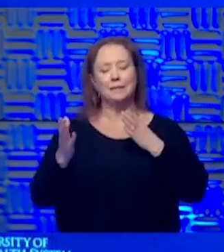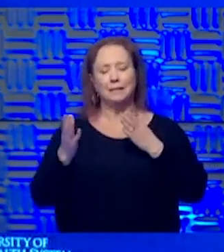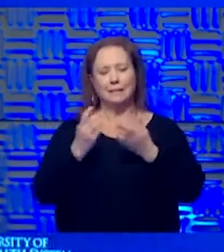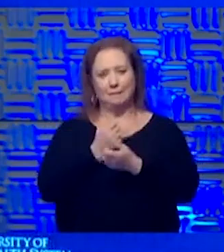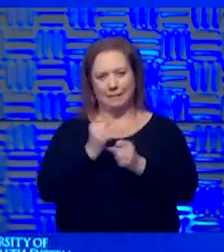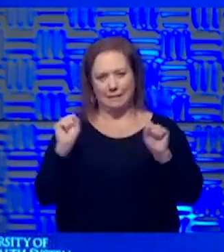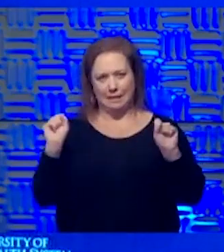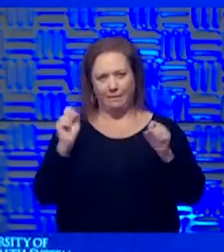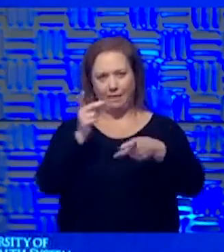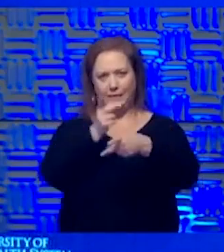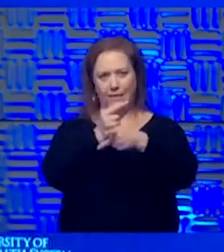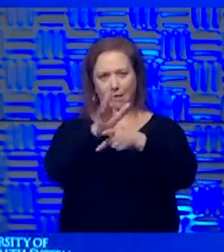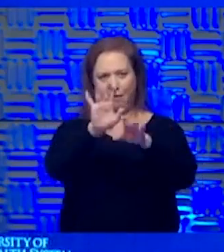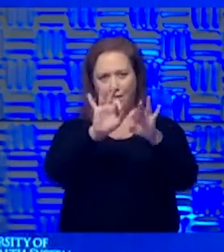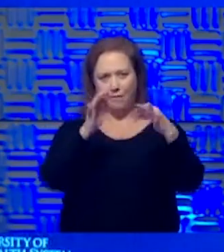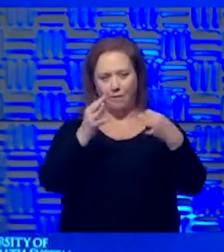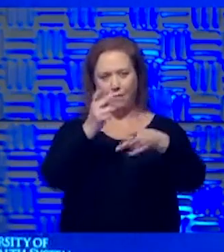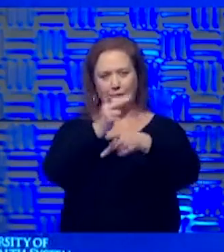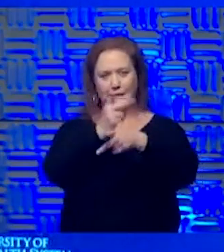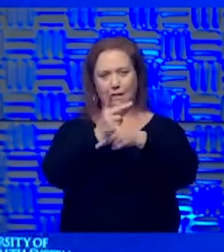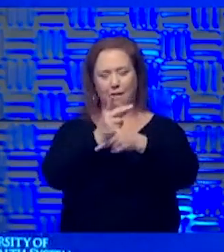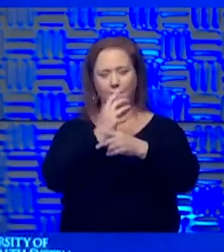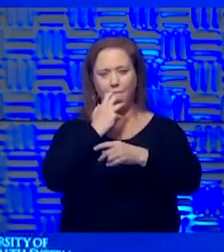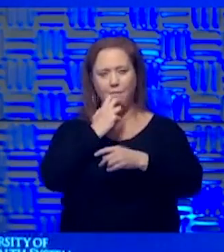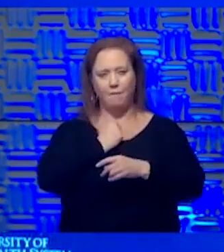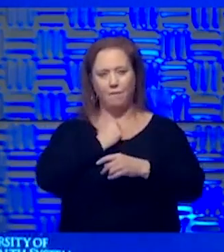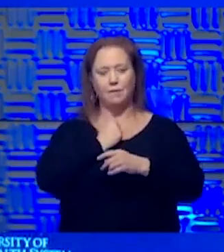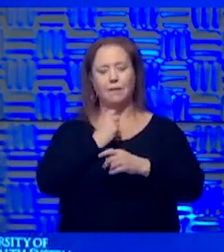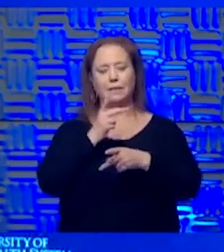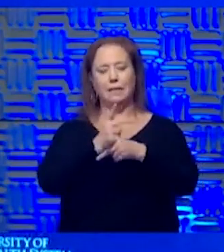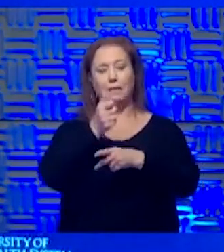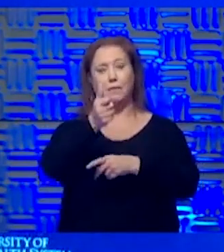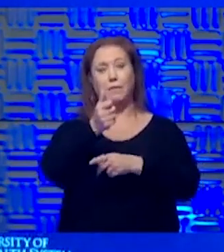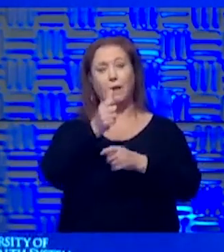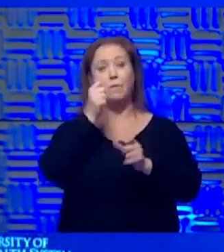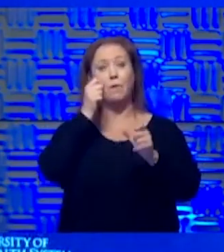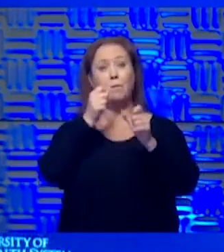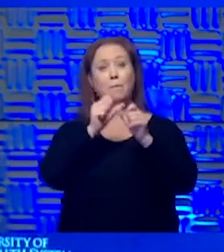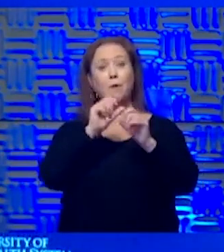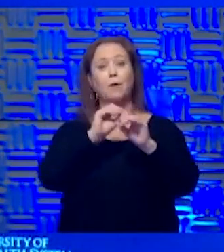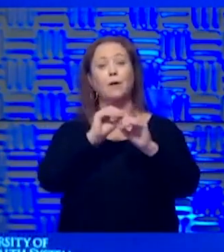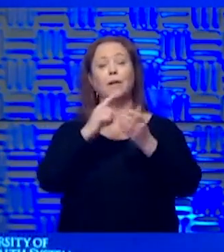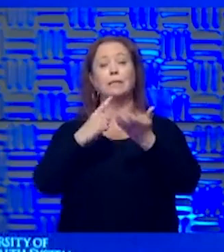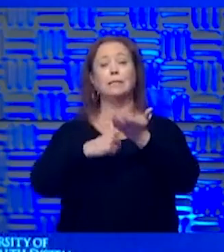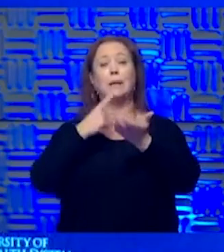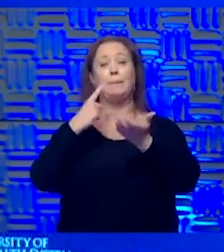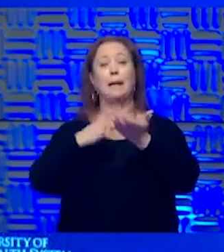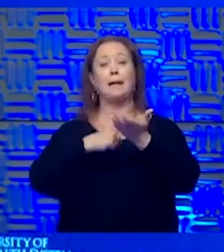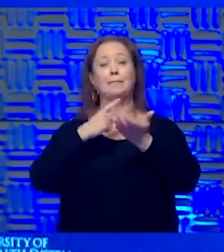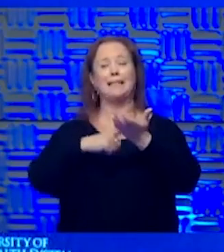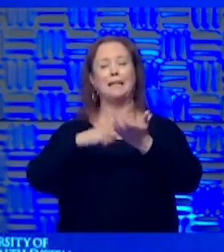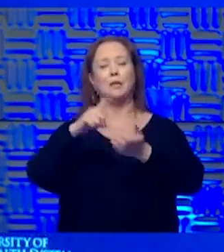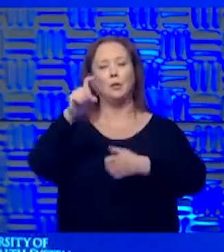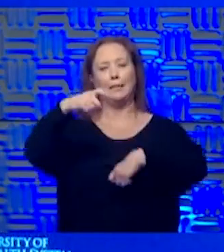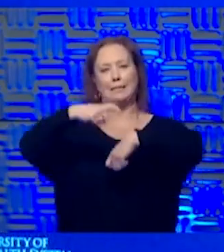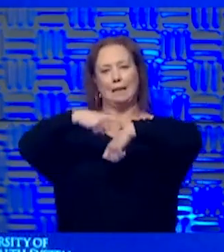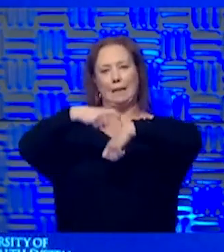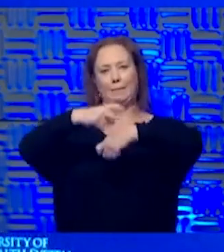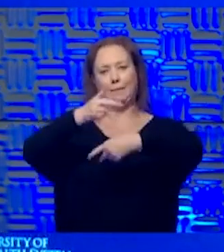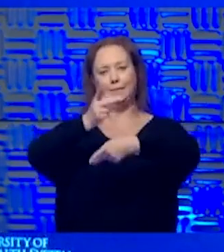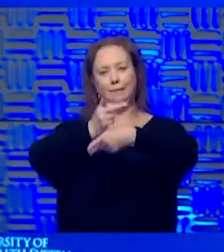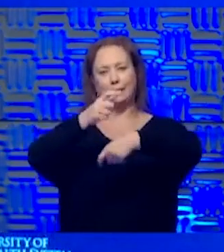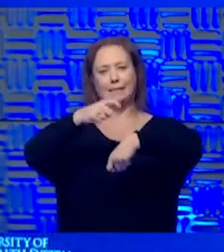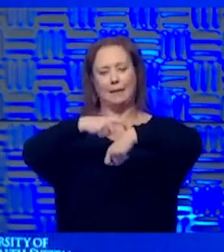safe. Take care of your family. Take care of your loved ones. Take care of yourselves. And remember, sometimes it just takes time. We'll get